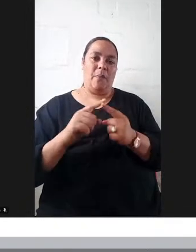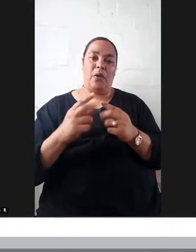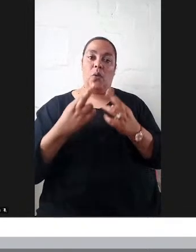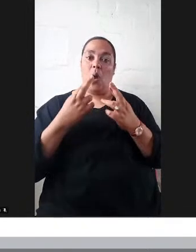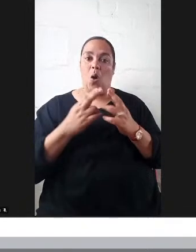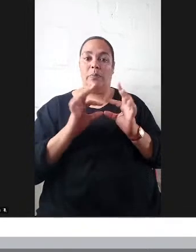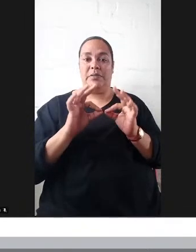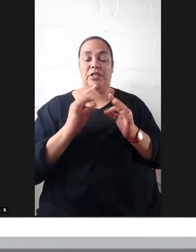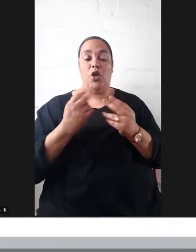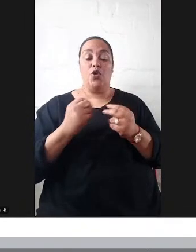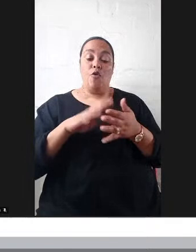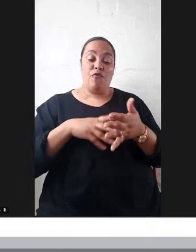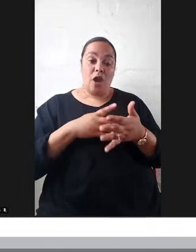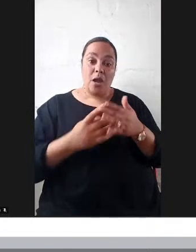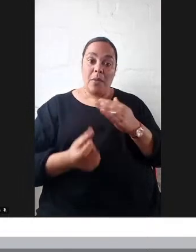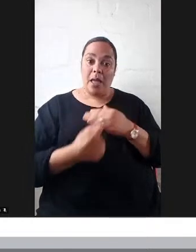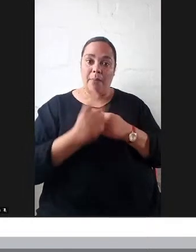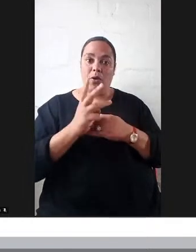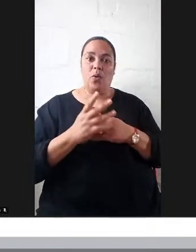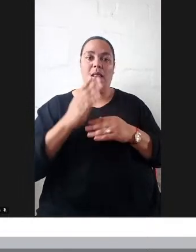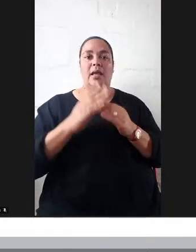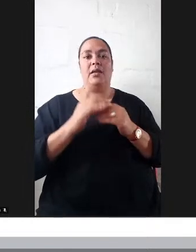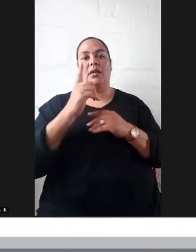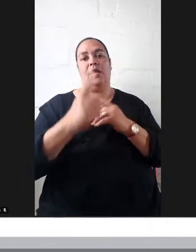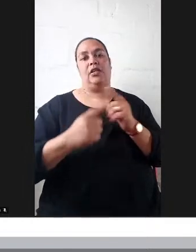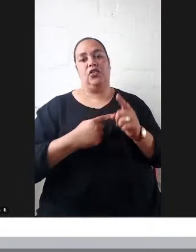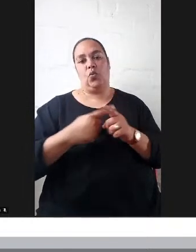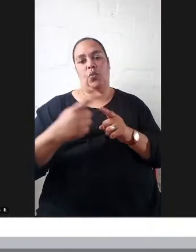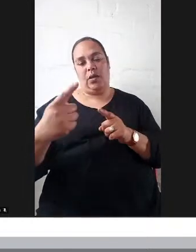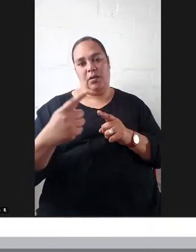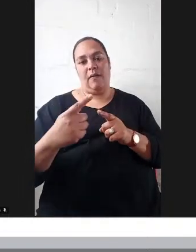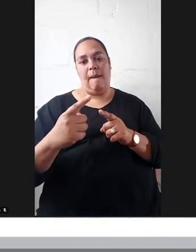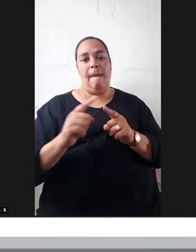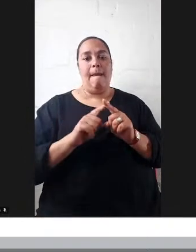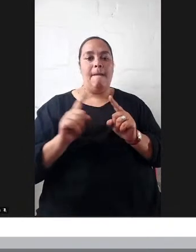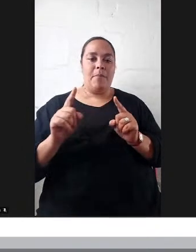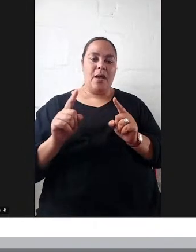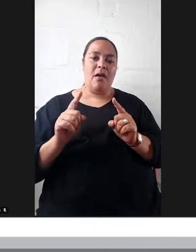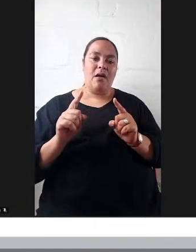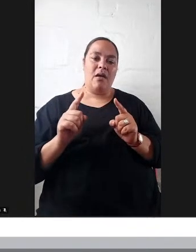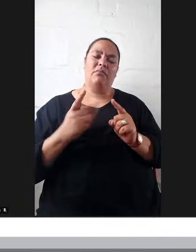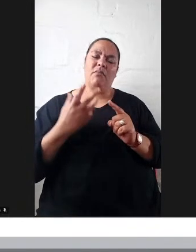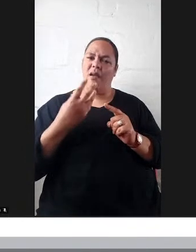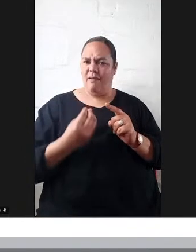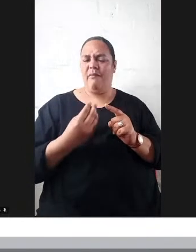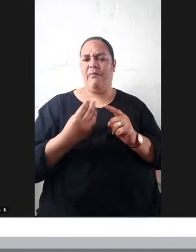in place by the end of next week, in fact. There are also